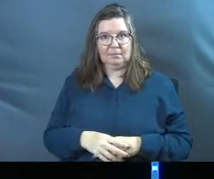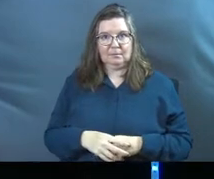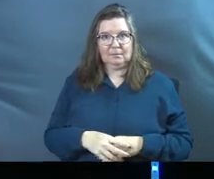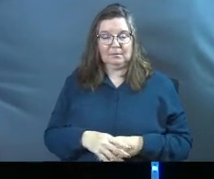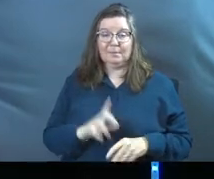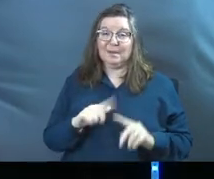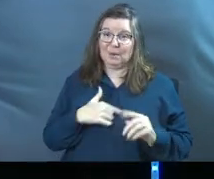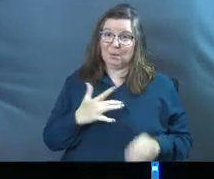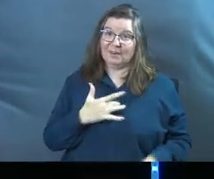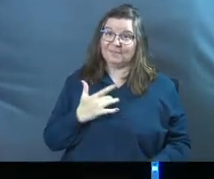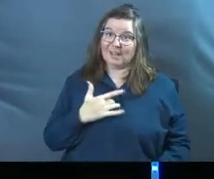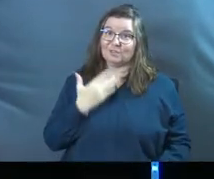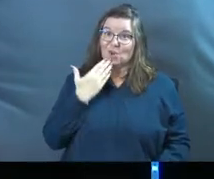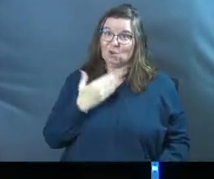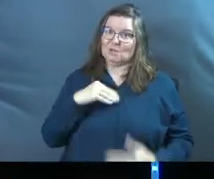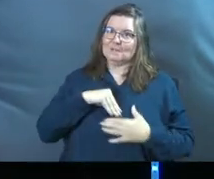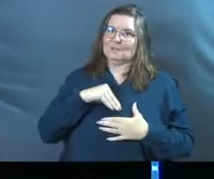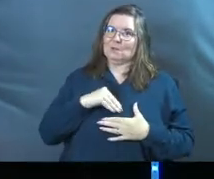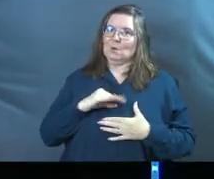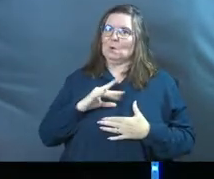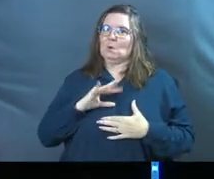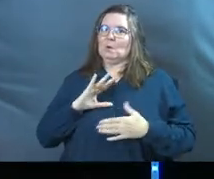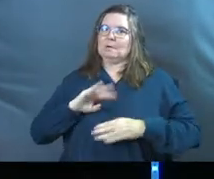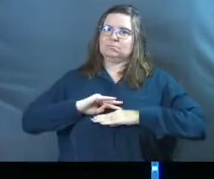And it would have felt so good.